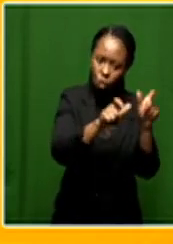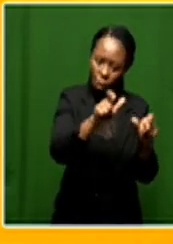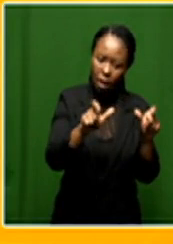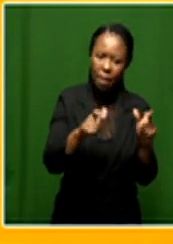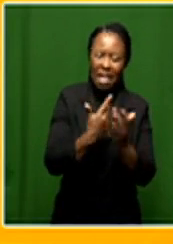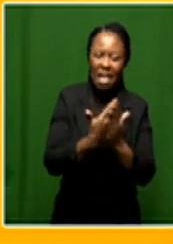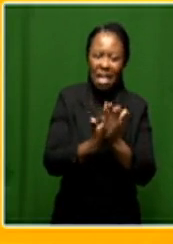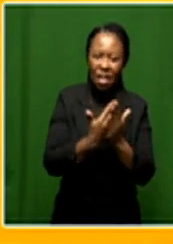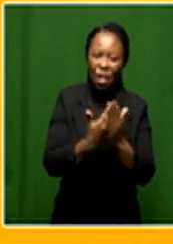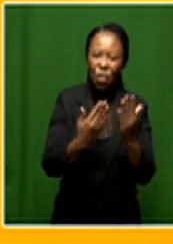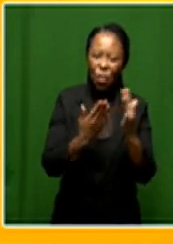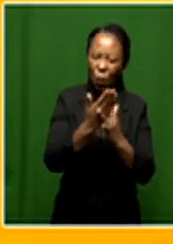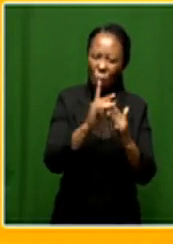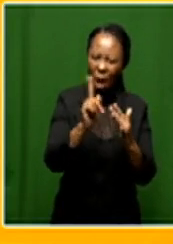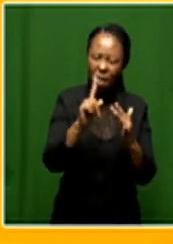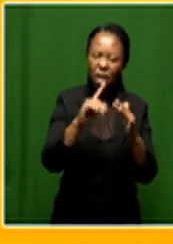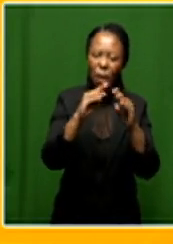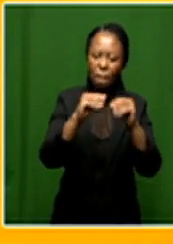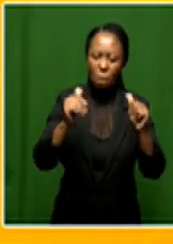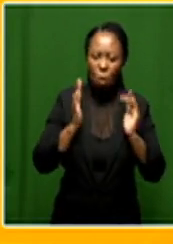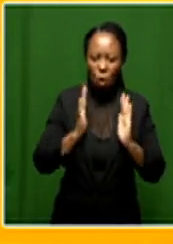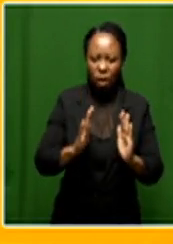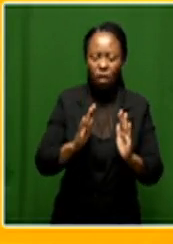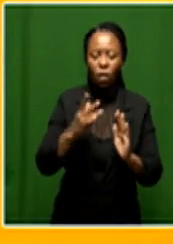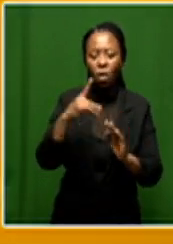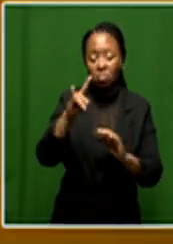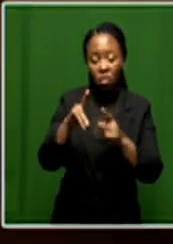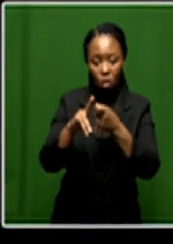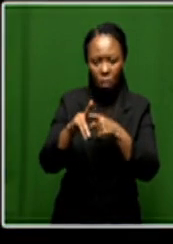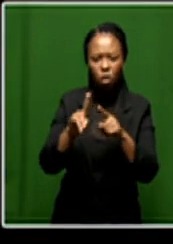livestock. Very interesting. But we still have a few minutes. Let's just